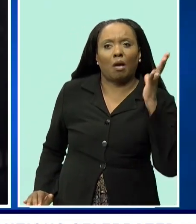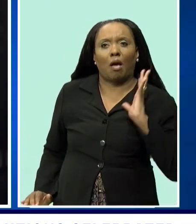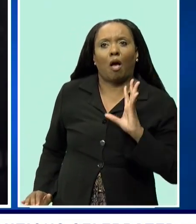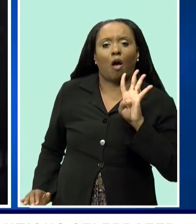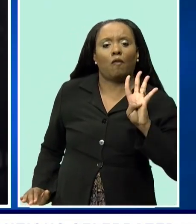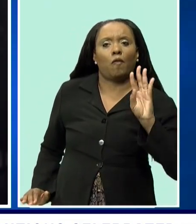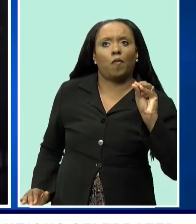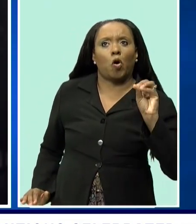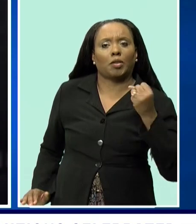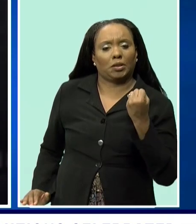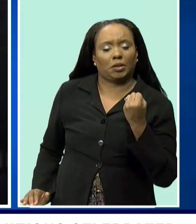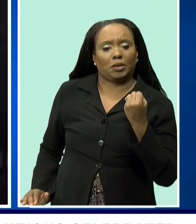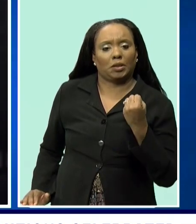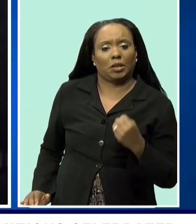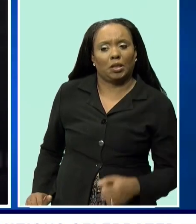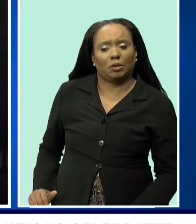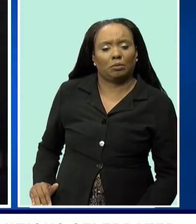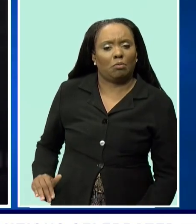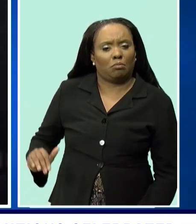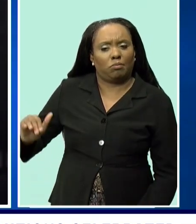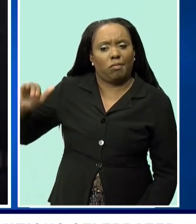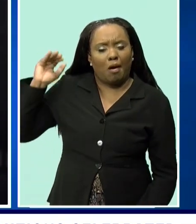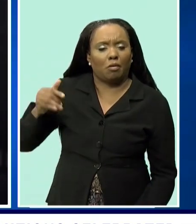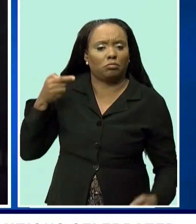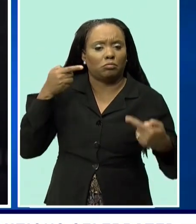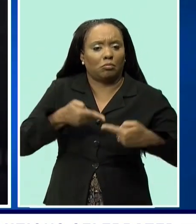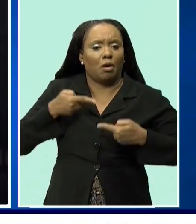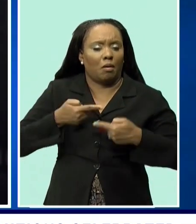into the struggle for independence,